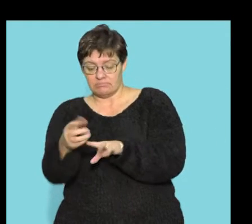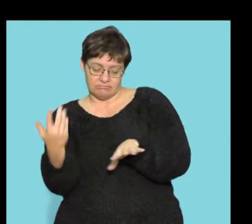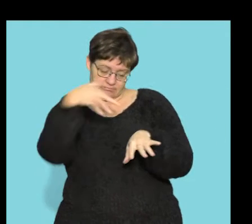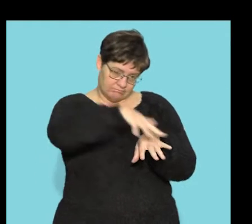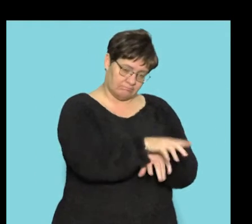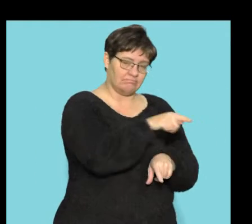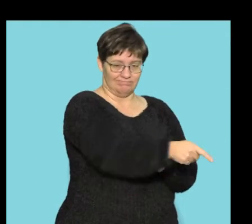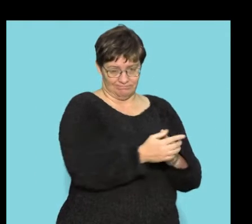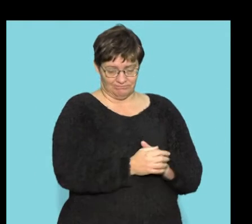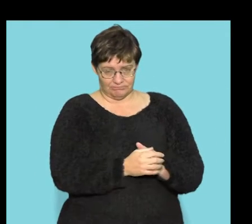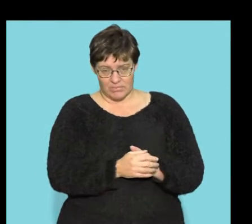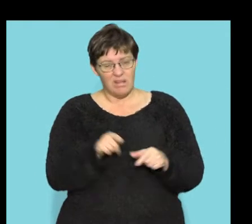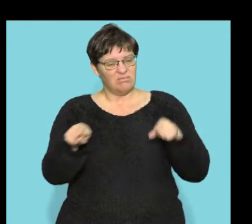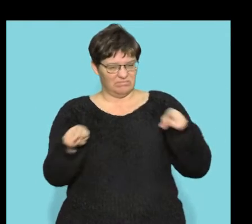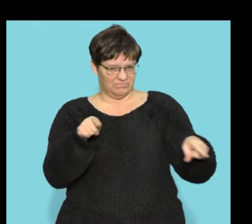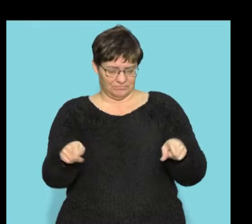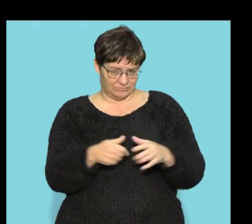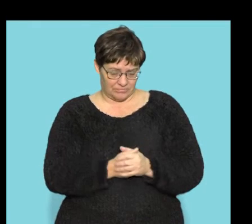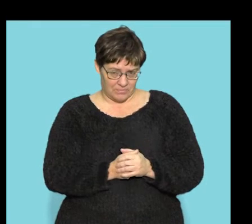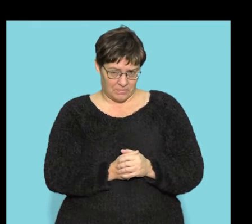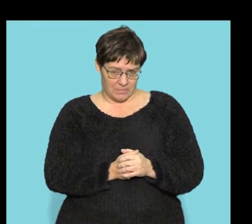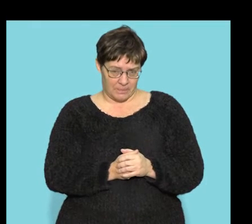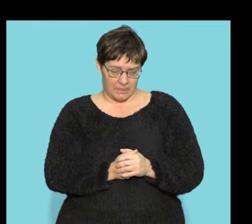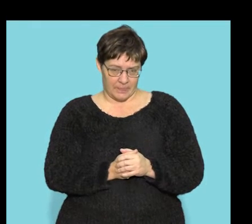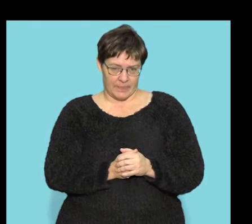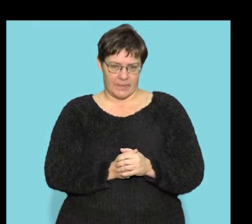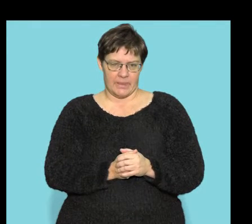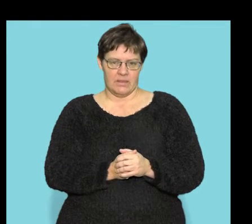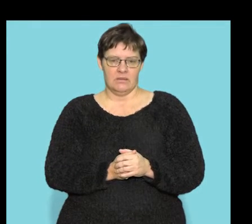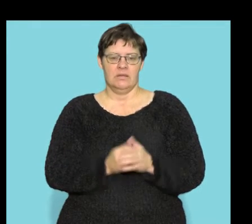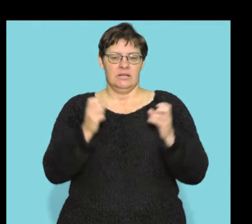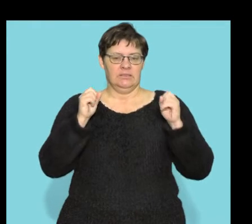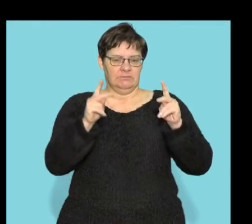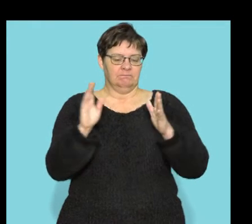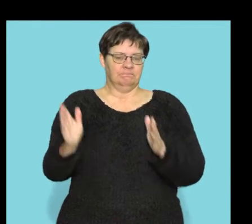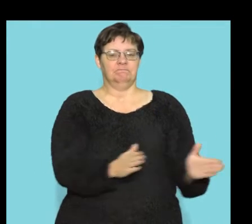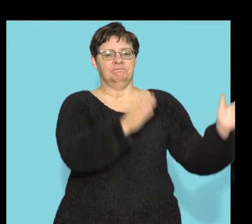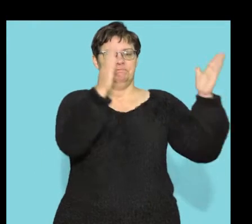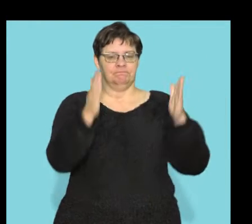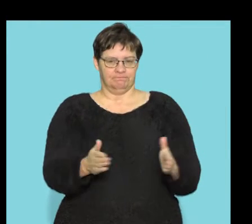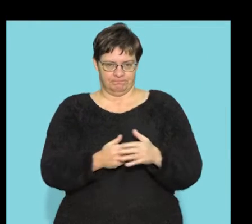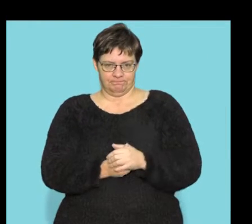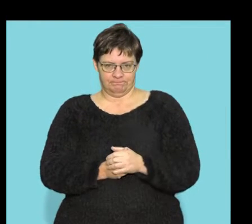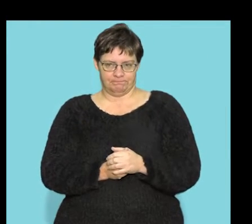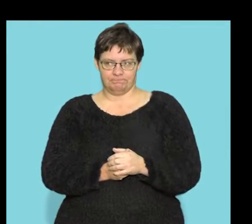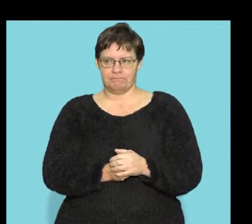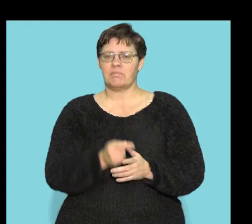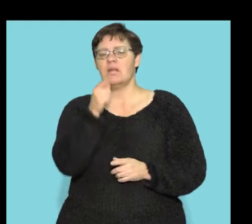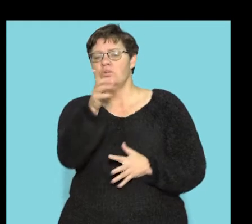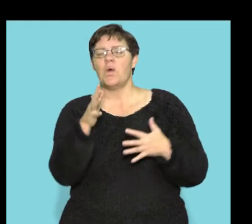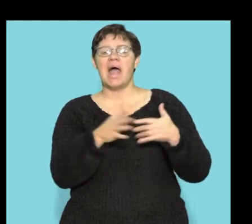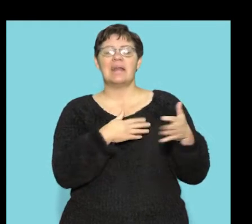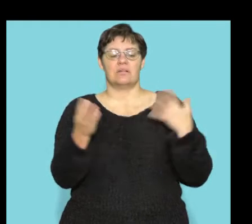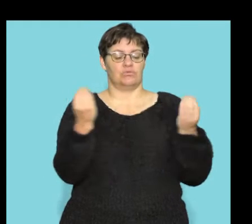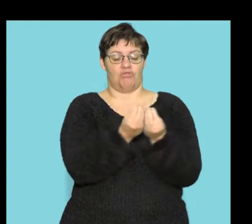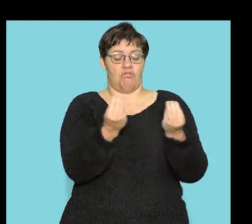GAAP, ethics, IFRS, etc., etc., etc. Okay, here we go. When you are